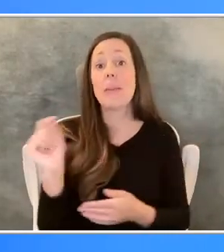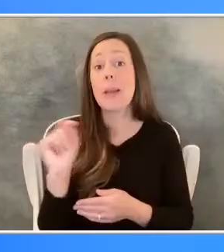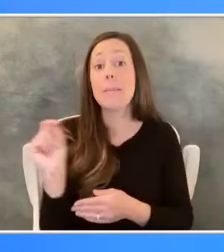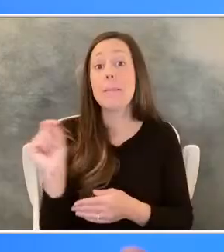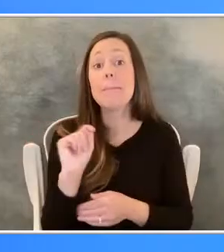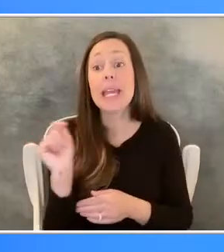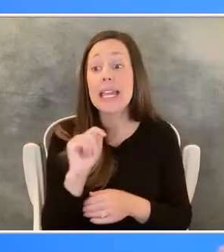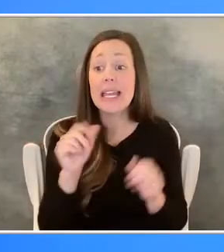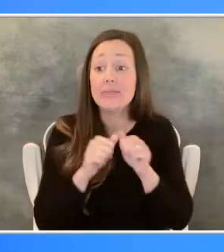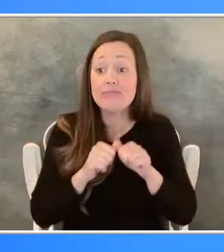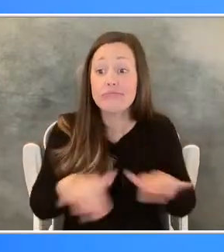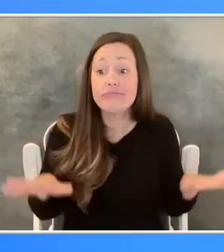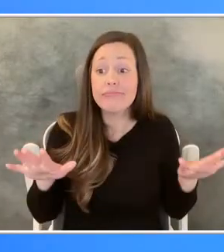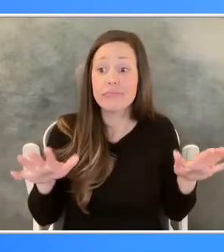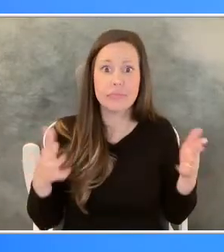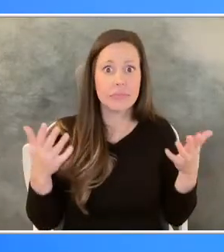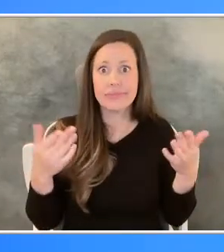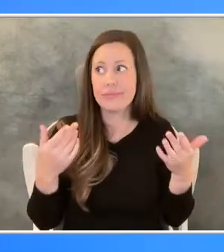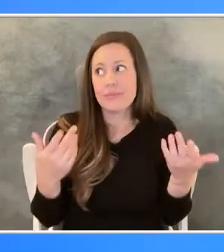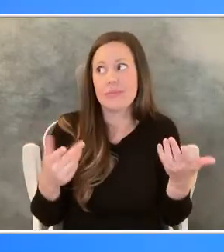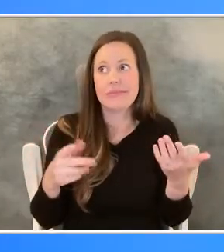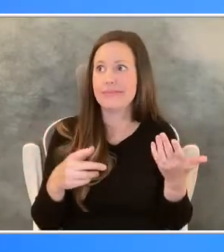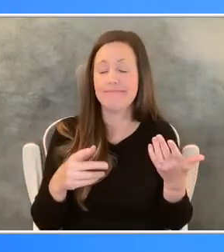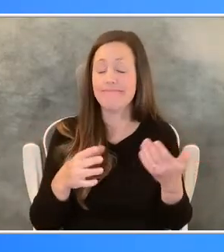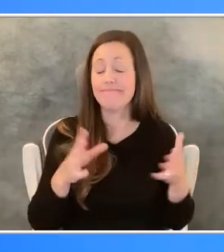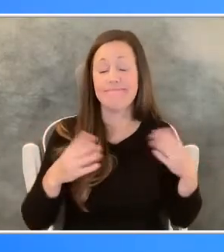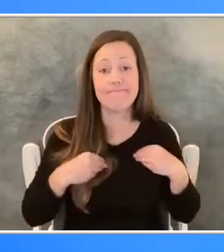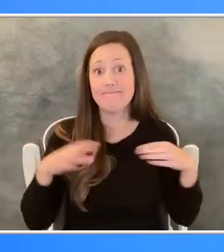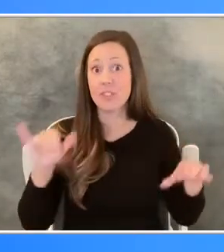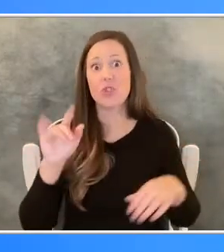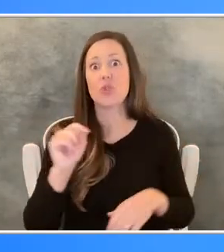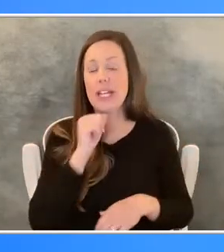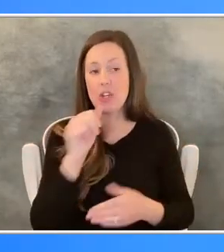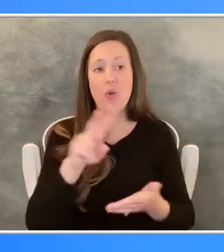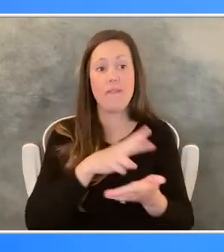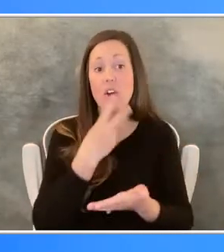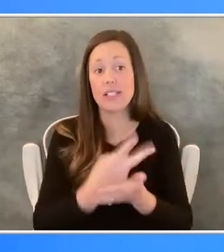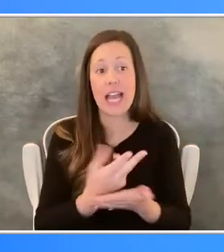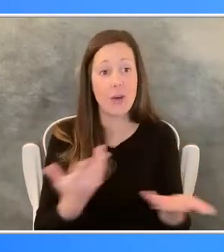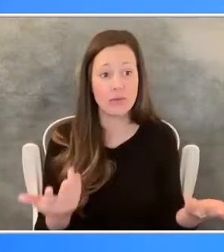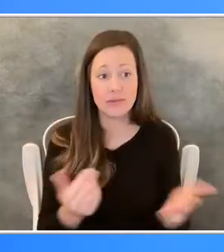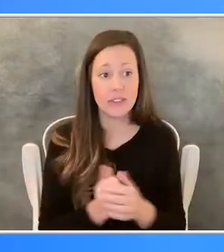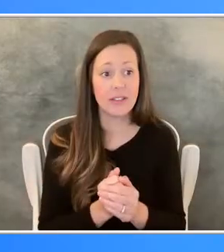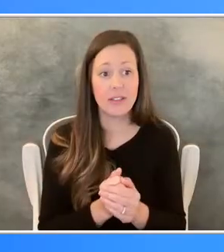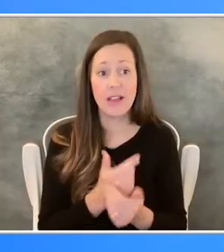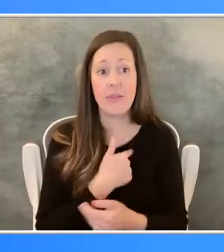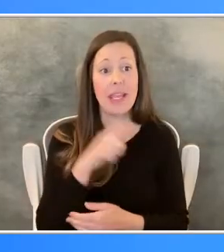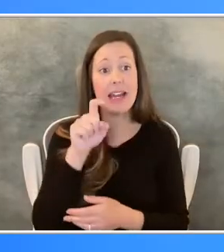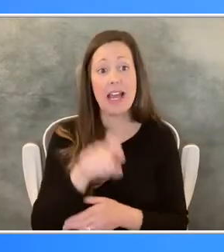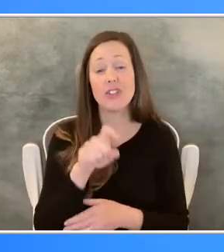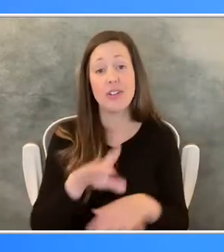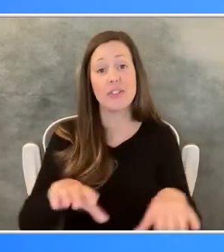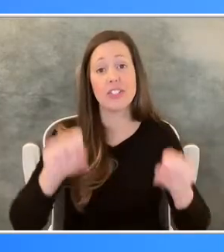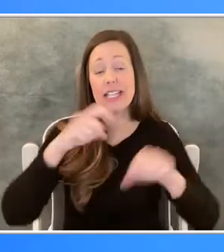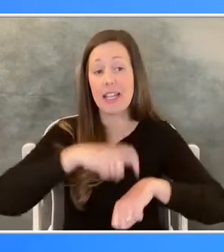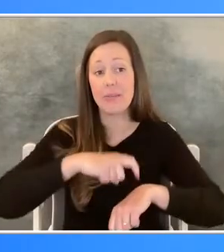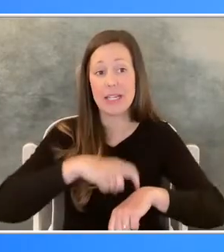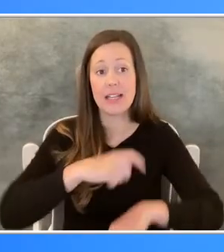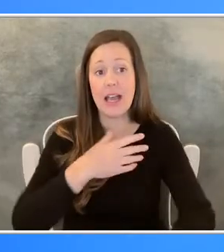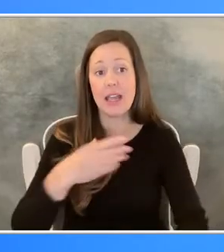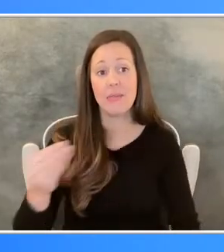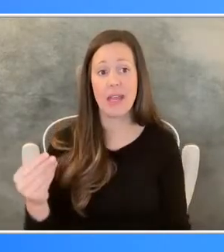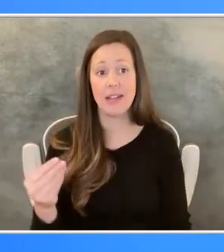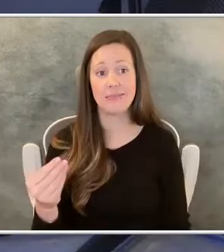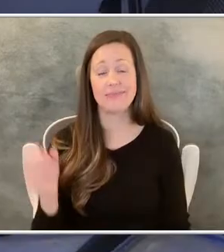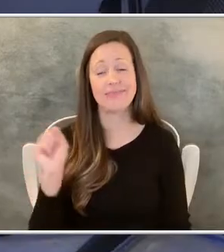and do it. Don't fall down. I should have just, taken my time. Yeah. Take